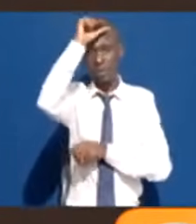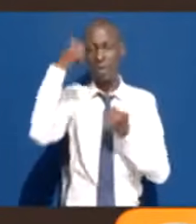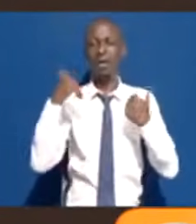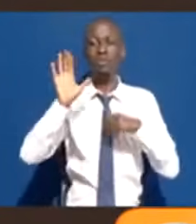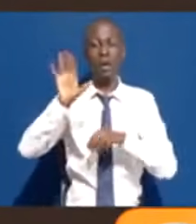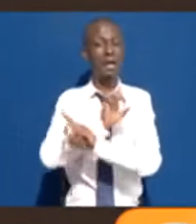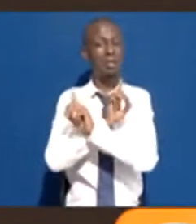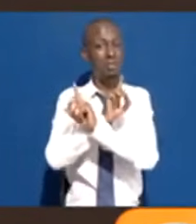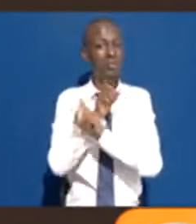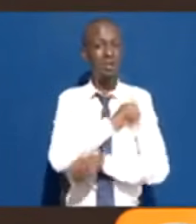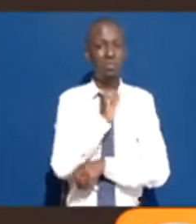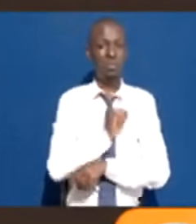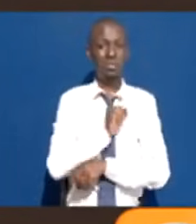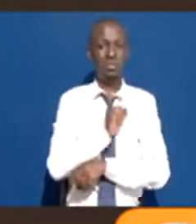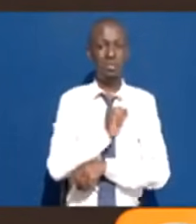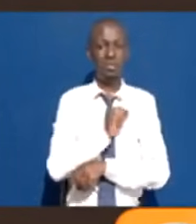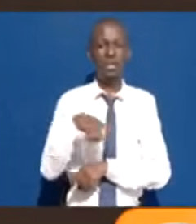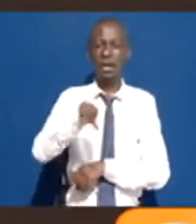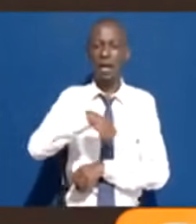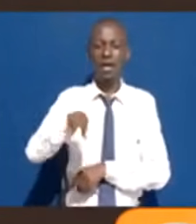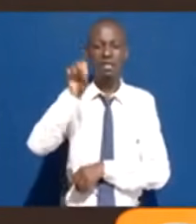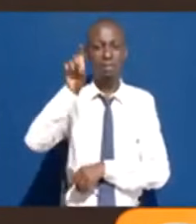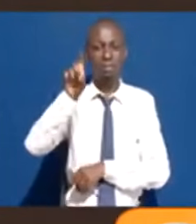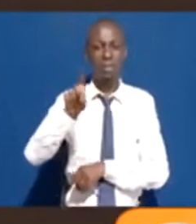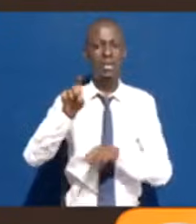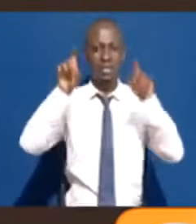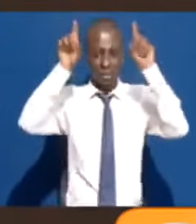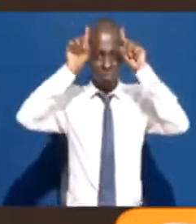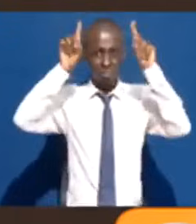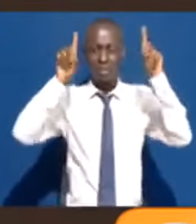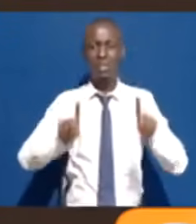make very important decisions,